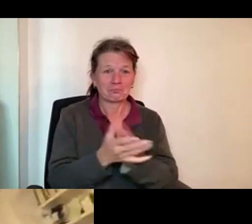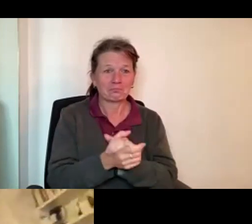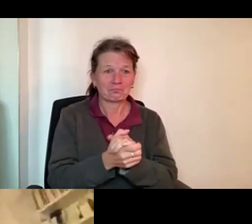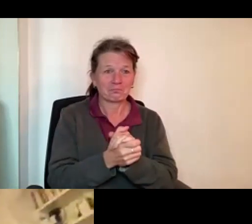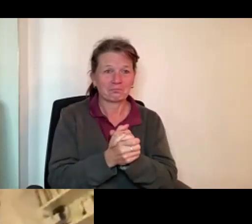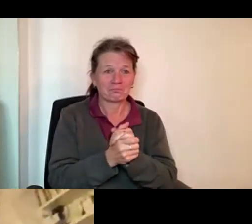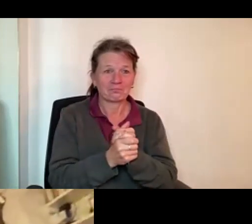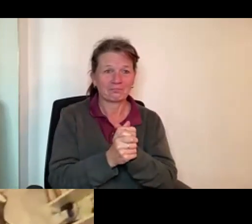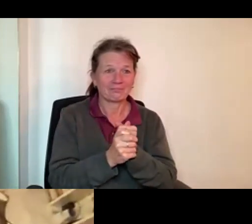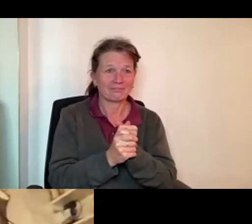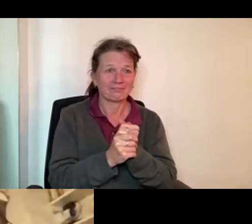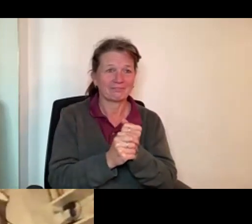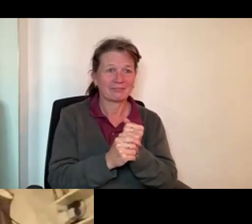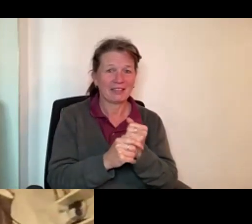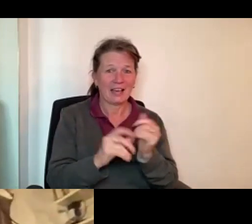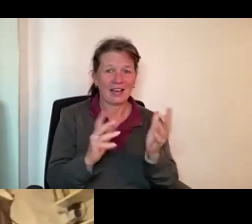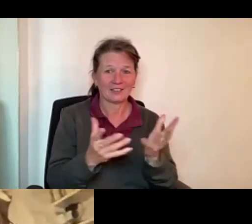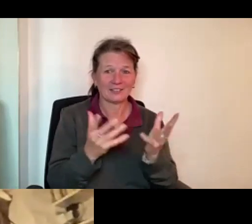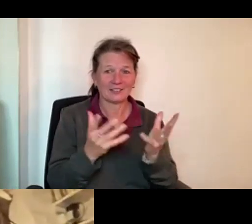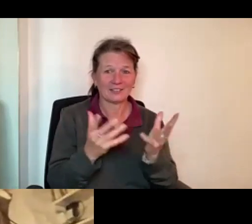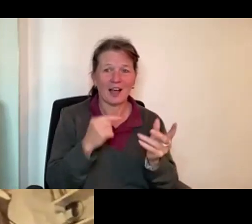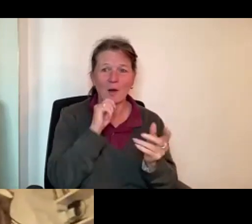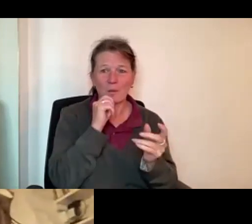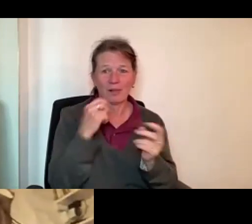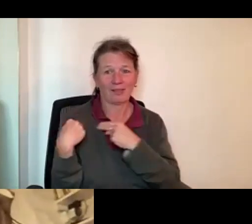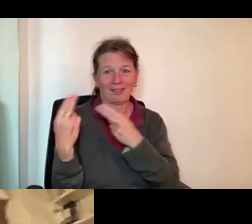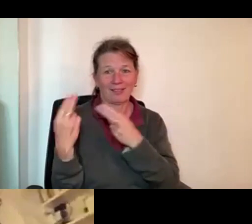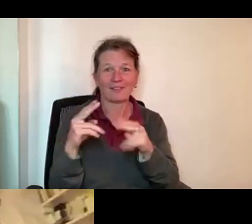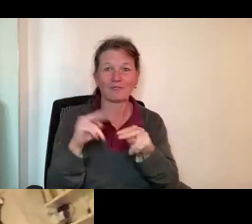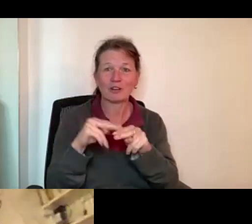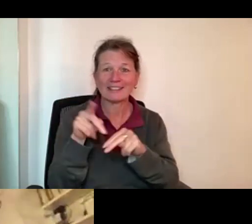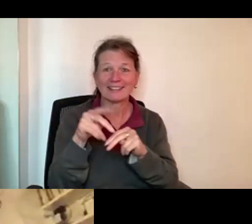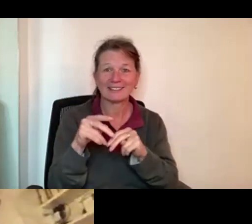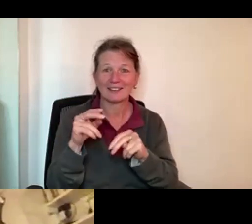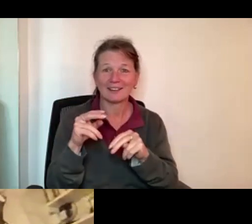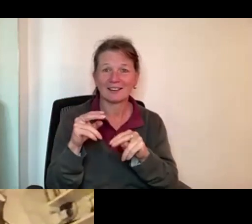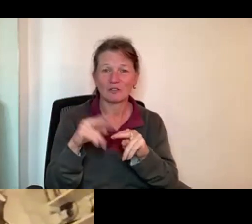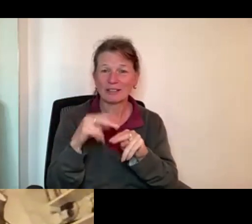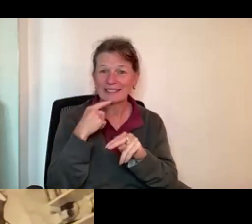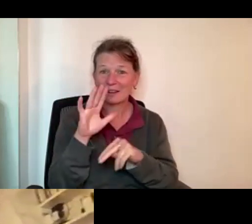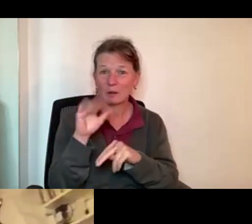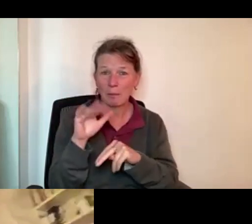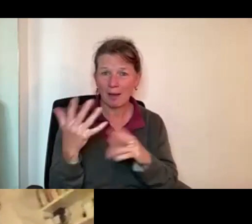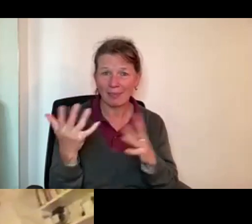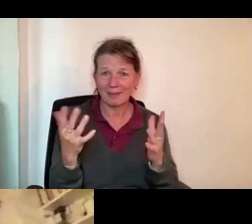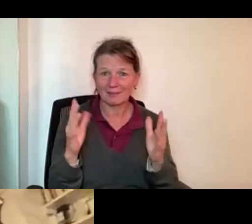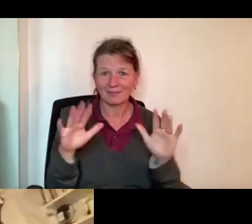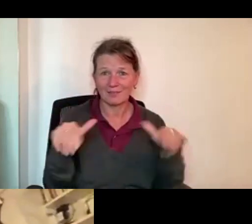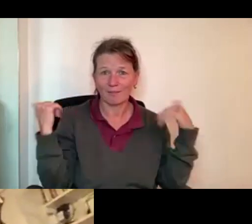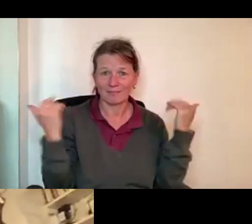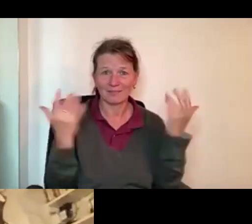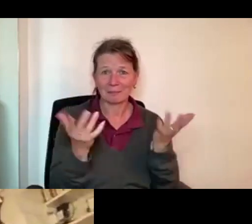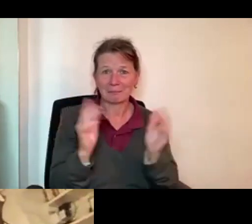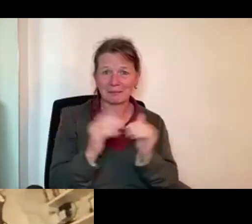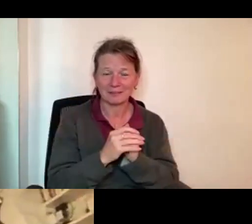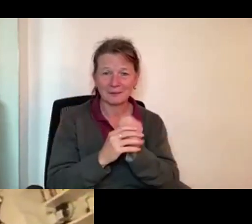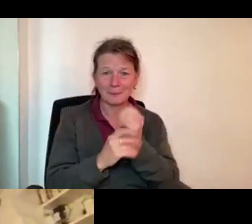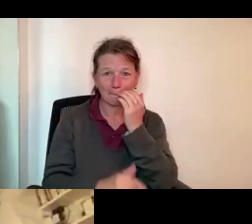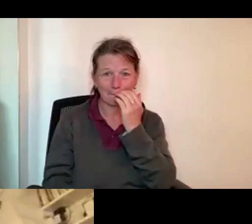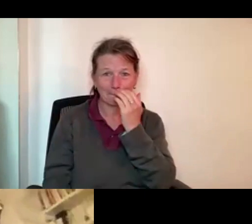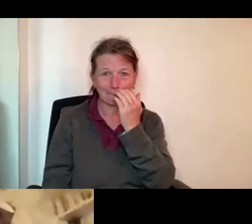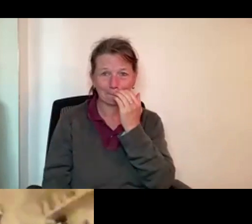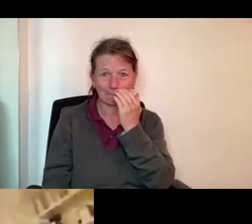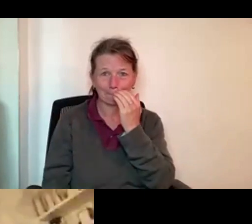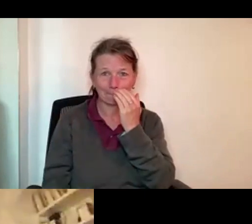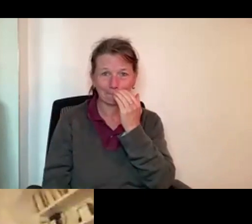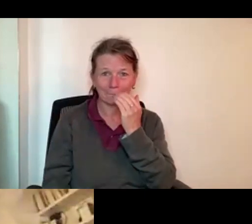Yeah, and then I'll let Freddie say goodbye, and then maybe we're all off to have some dinner. I'm definitely off